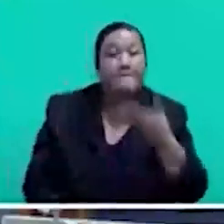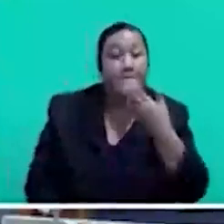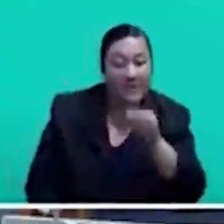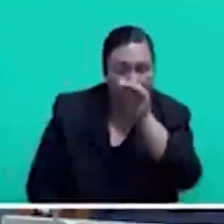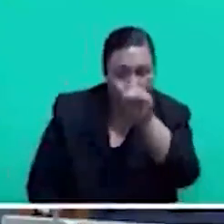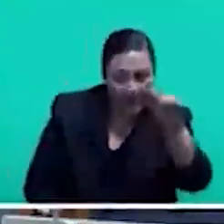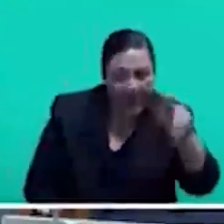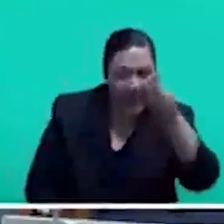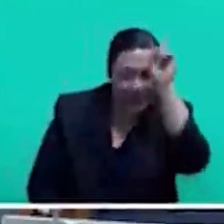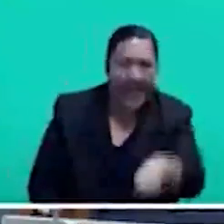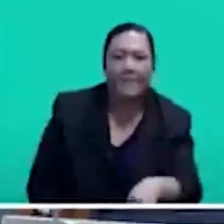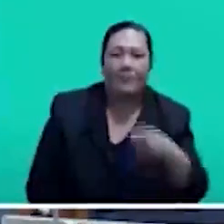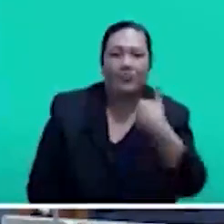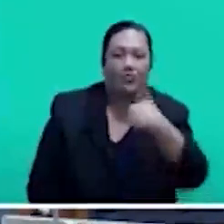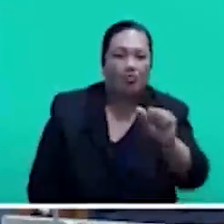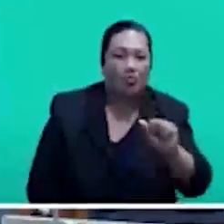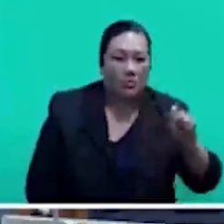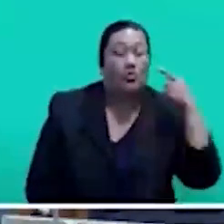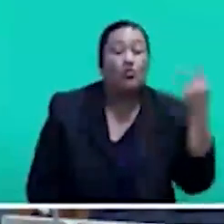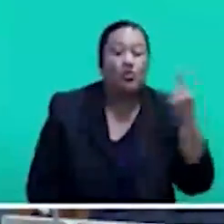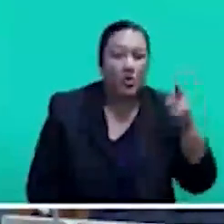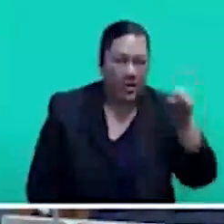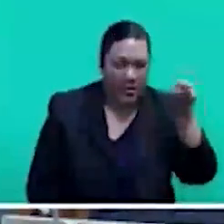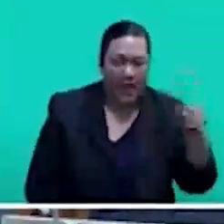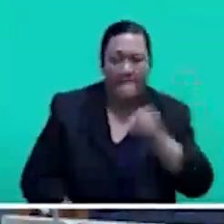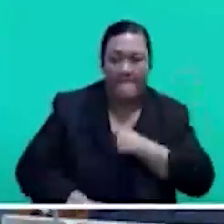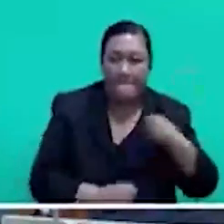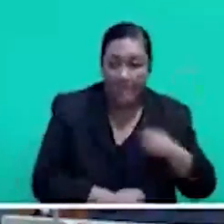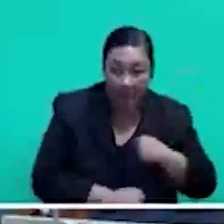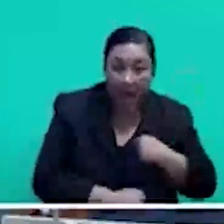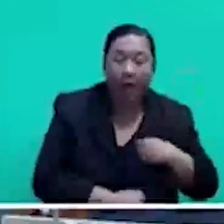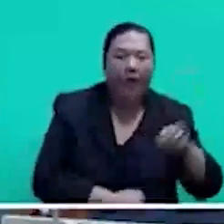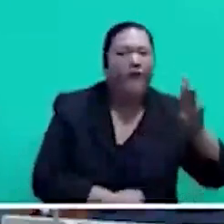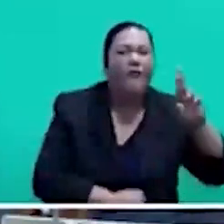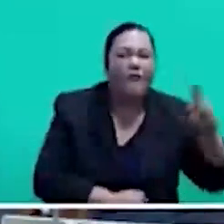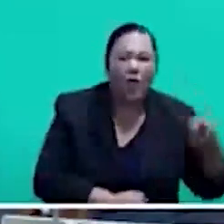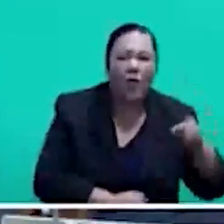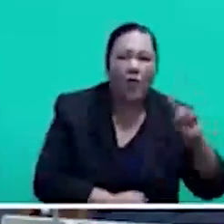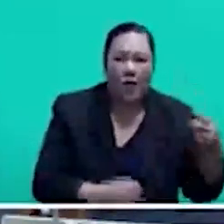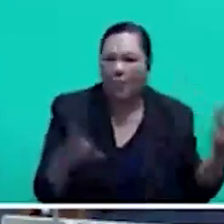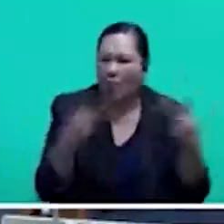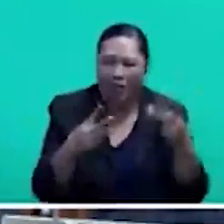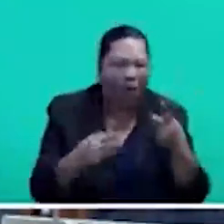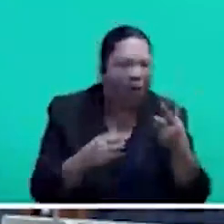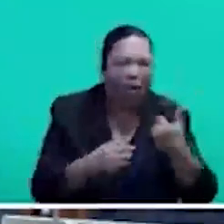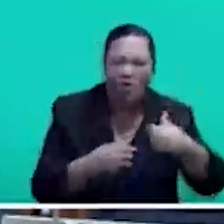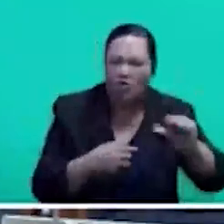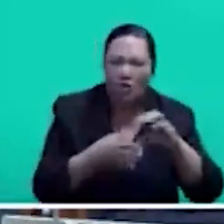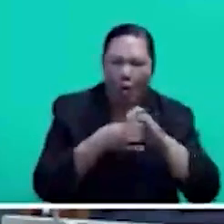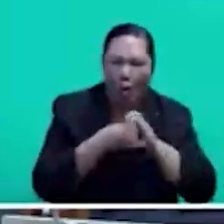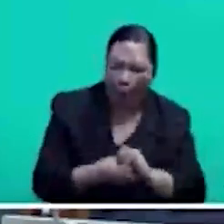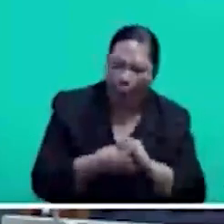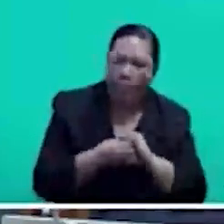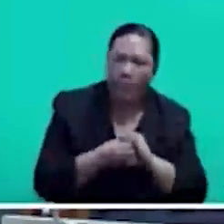the RFMF as a platform to achieve your own political ambitions, which you could not achieve by coming through the